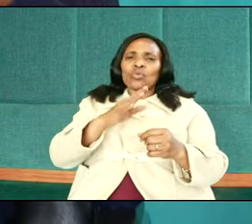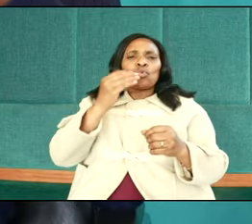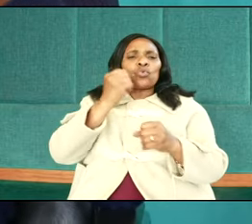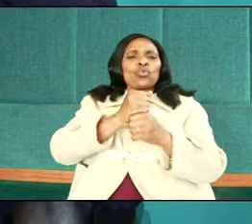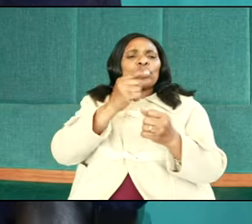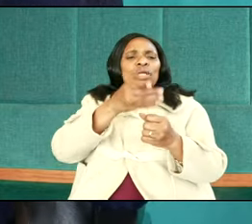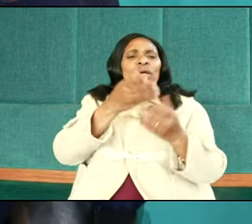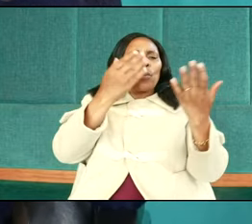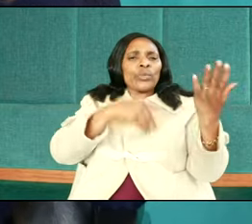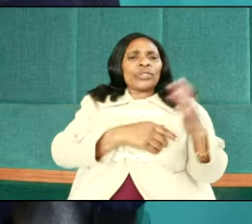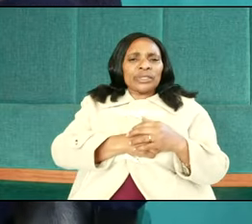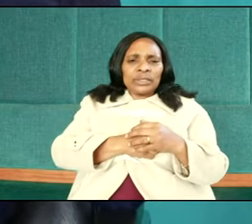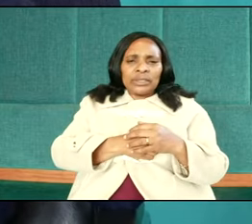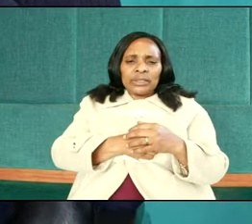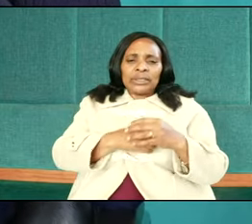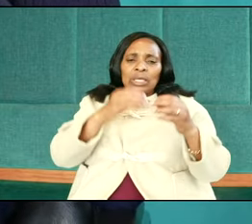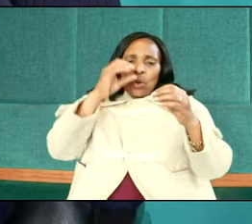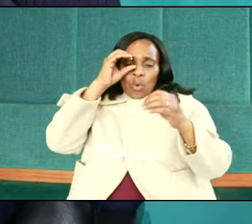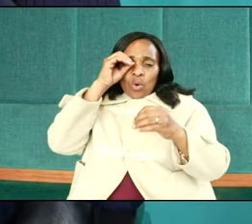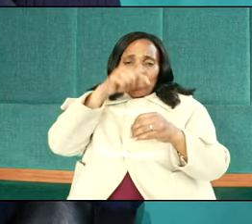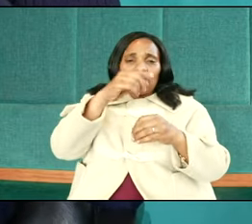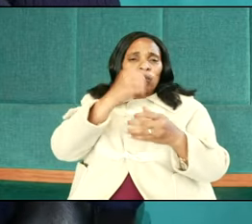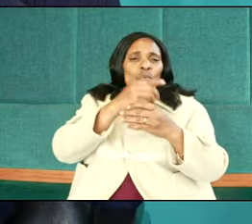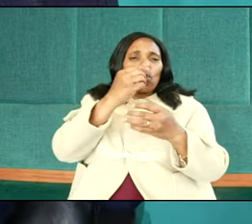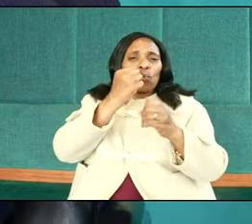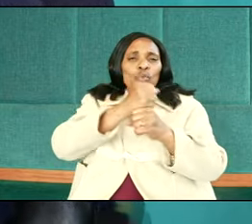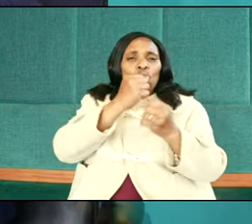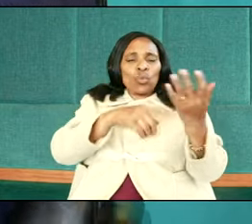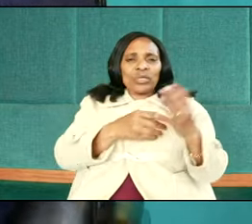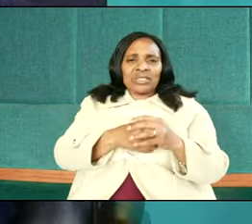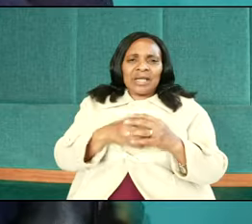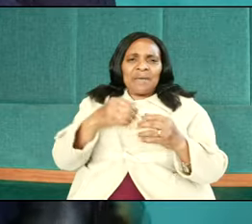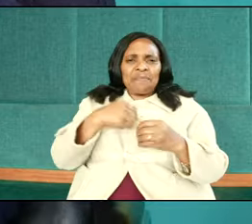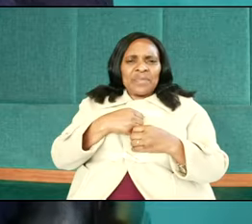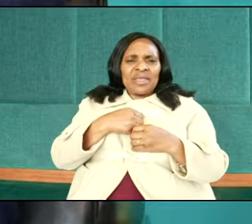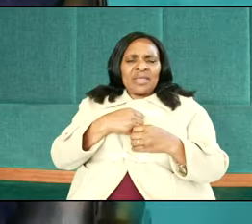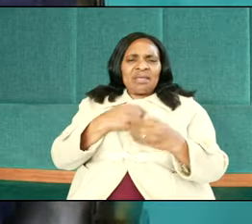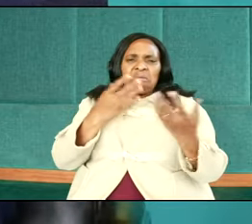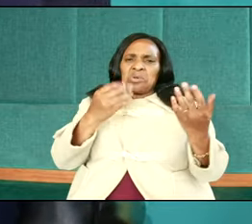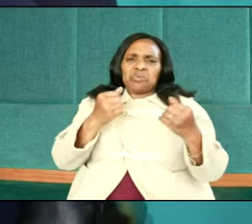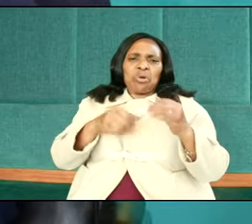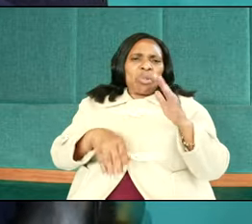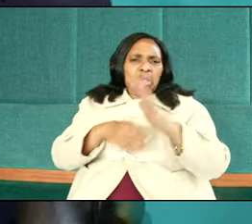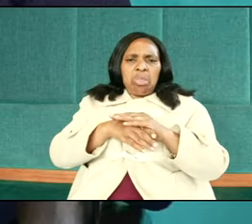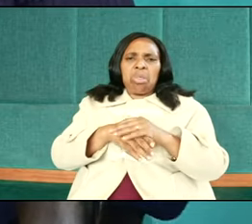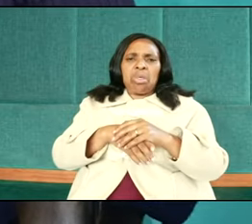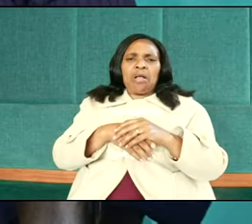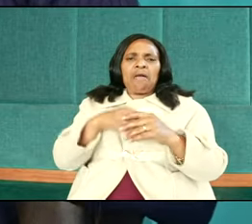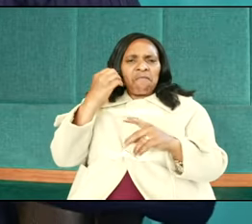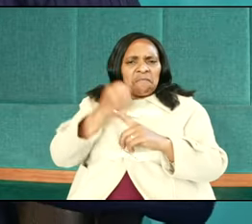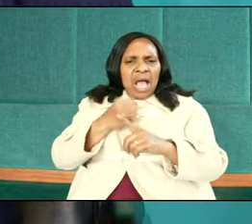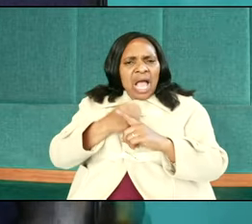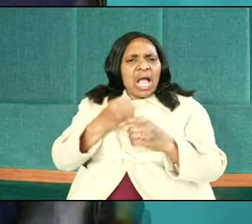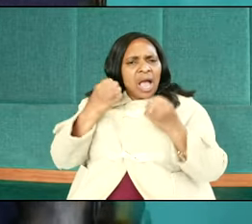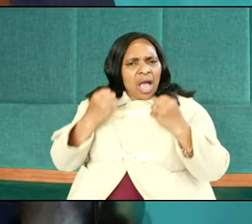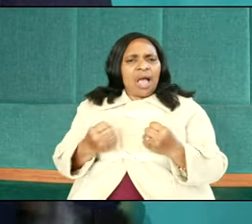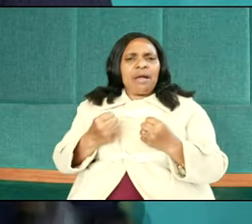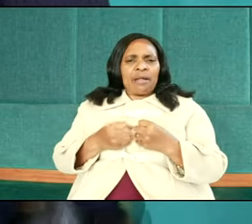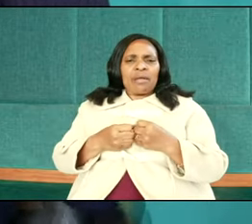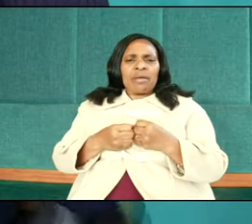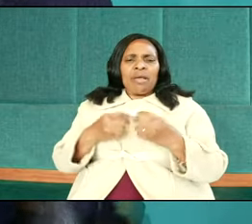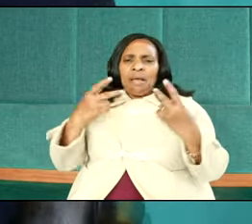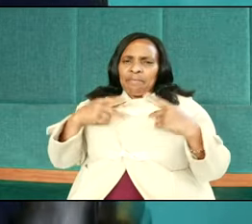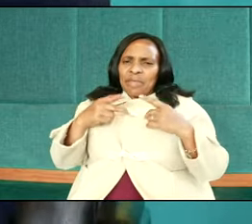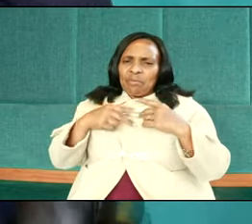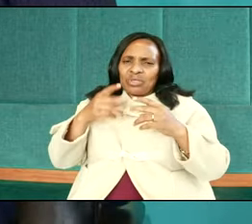here? Like, what are you doing in this cave? Then he's like, I have been zealous. I have fought very hard. These people